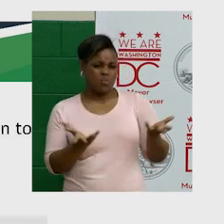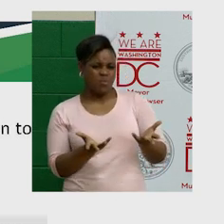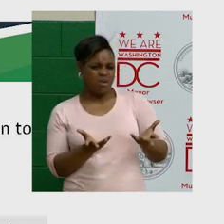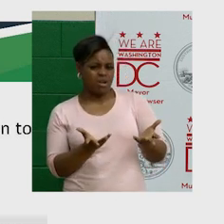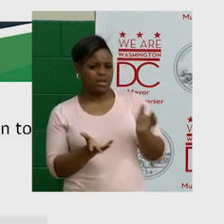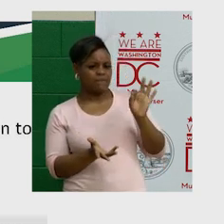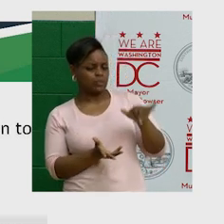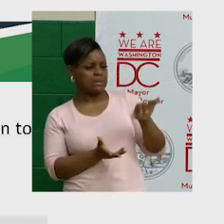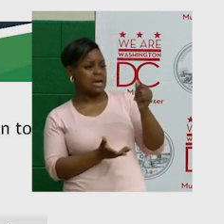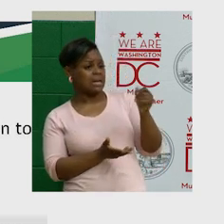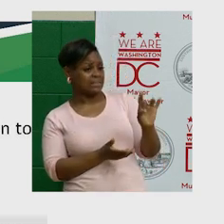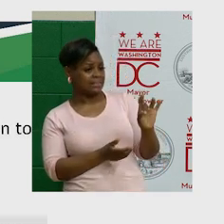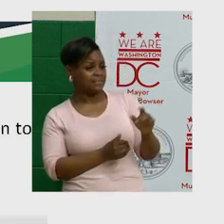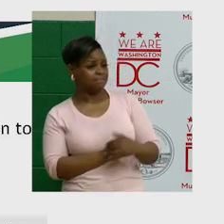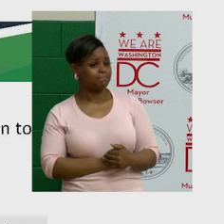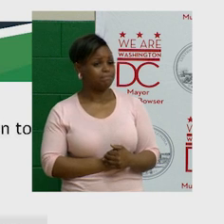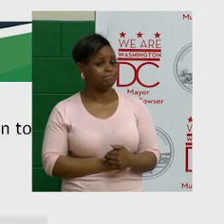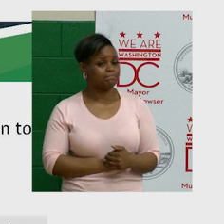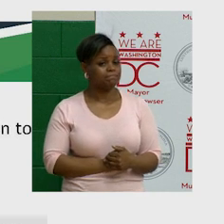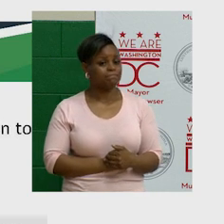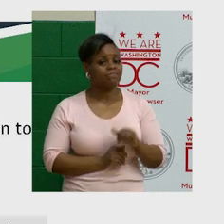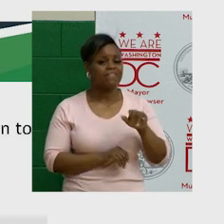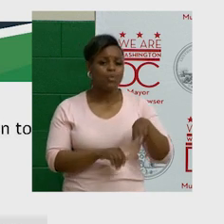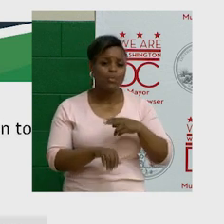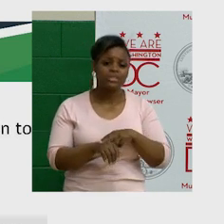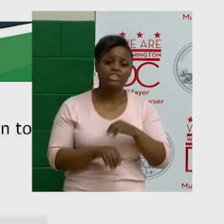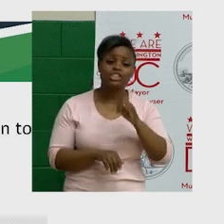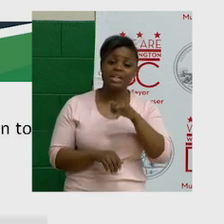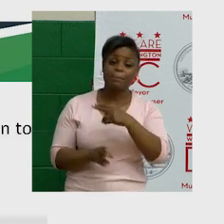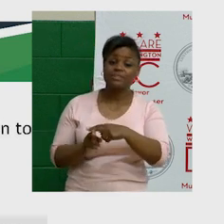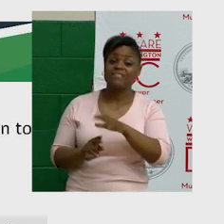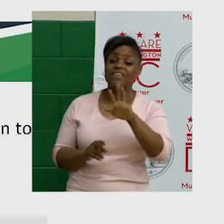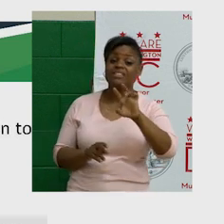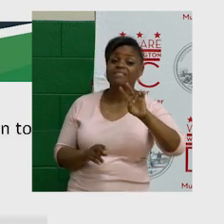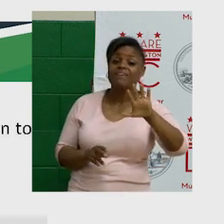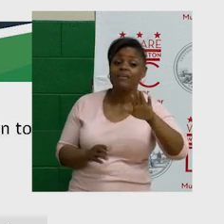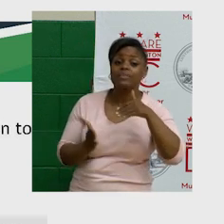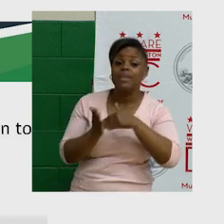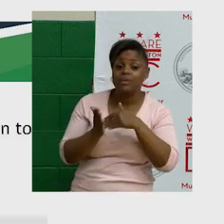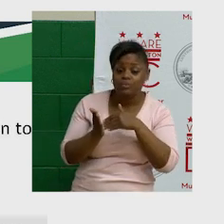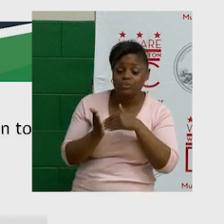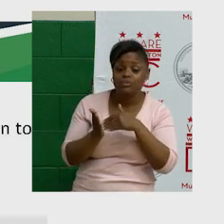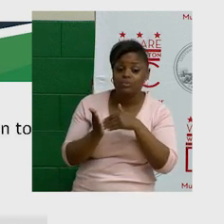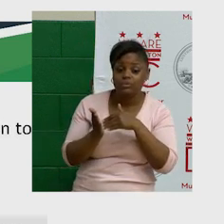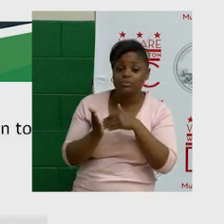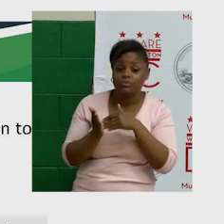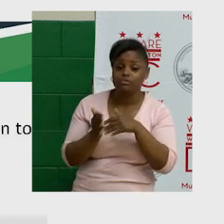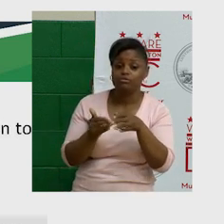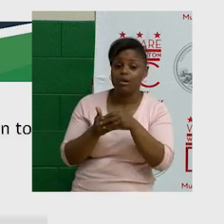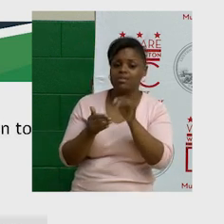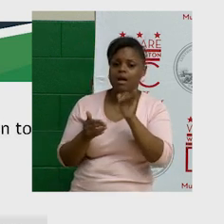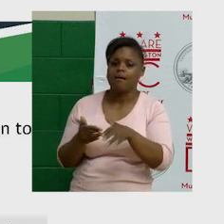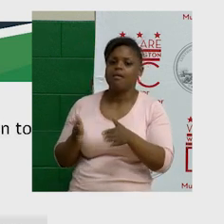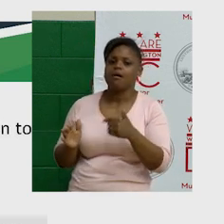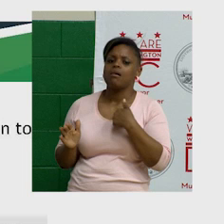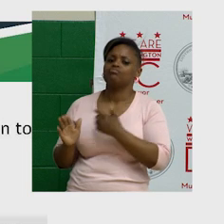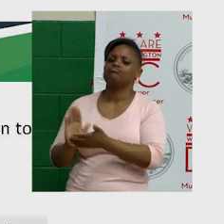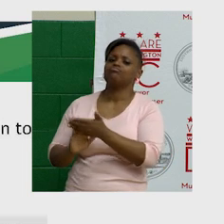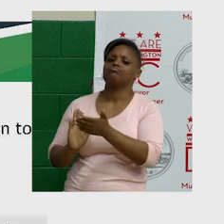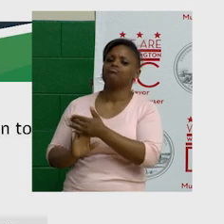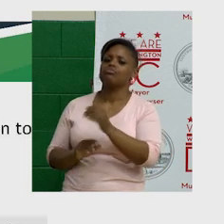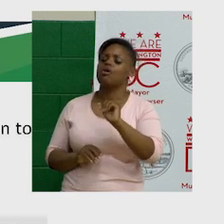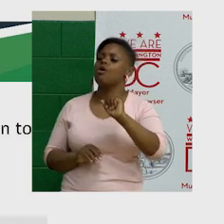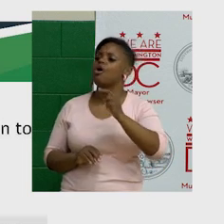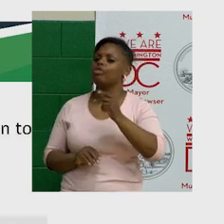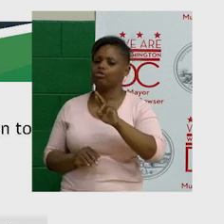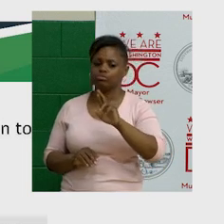year 18. And of course, Jenny mentioned the $575,000 that allowed us to operate the Arthur Capper Community